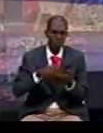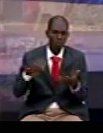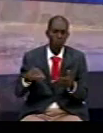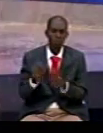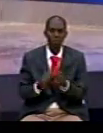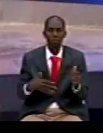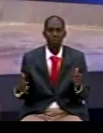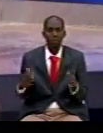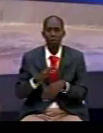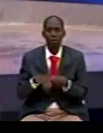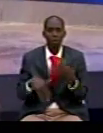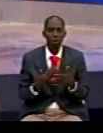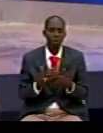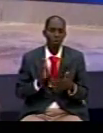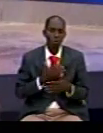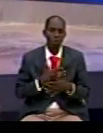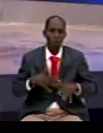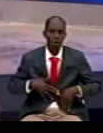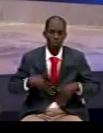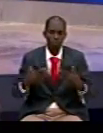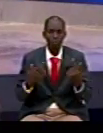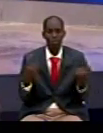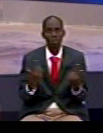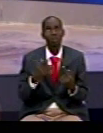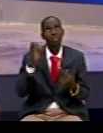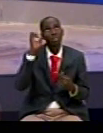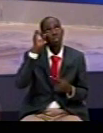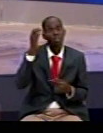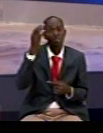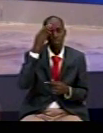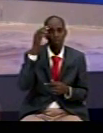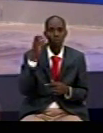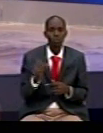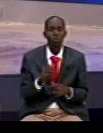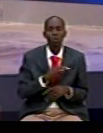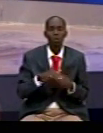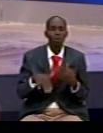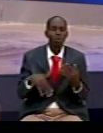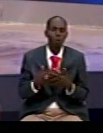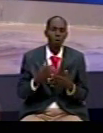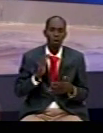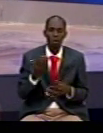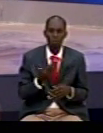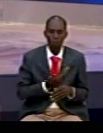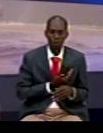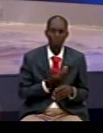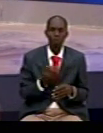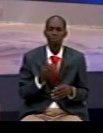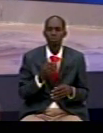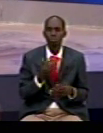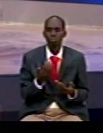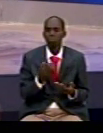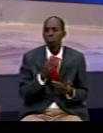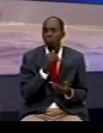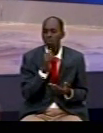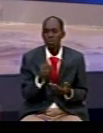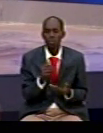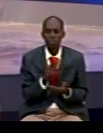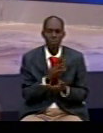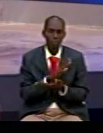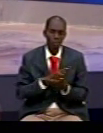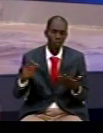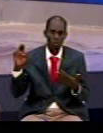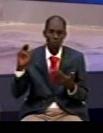unconfessed sins, he knows. All unrighteous secrets, he knows. All